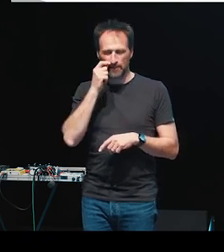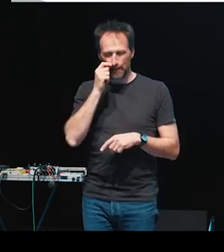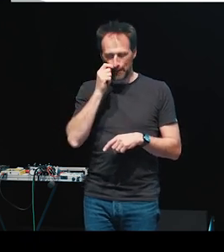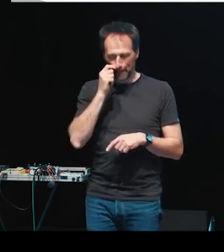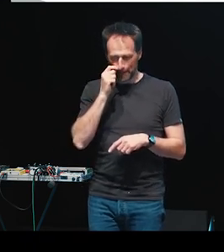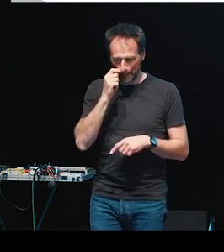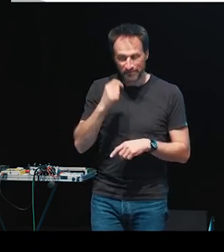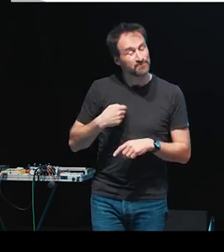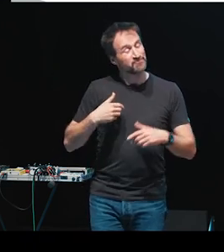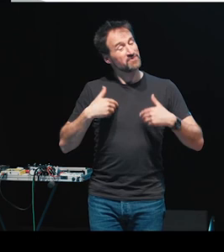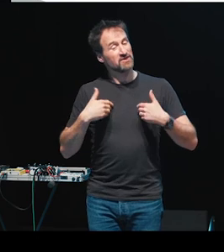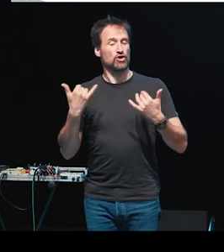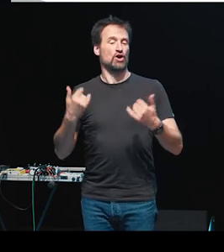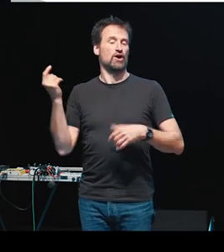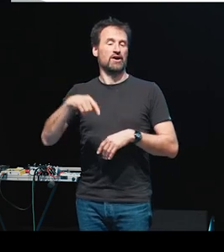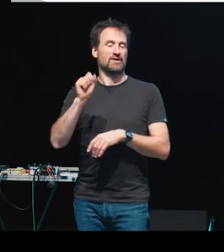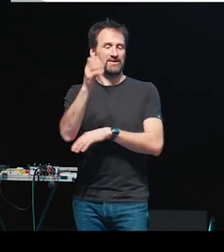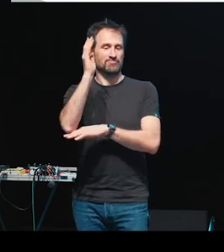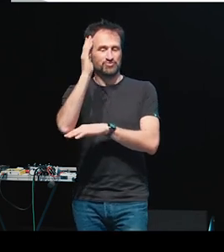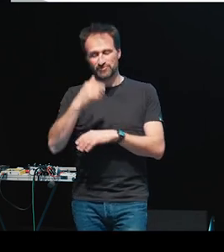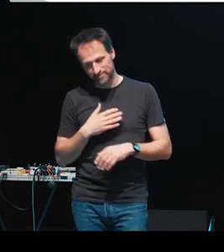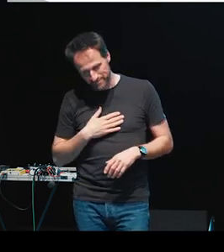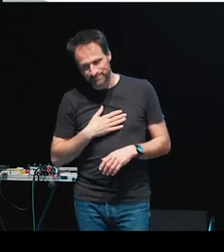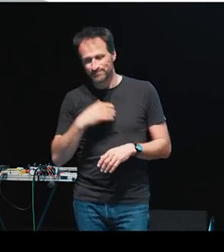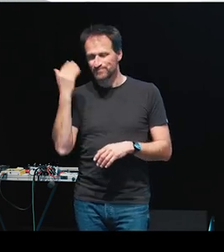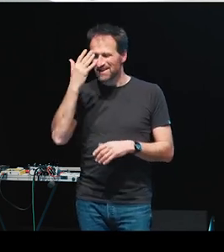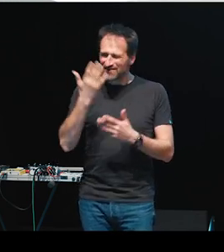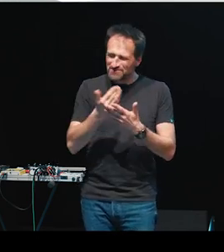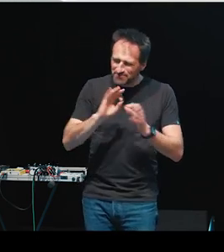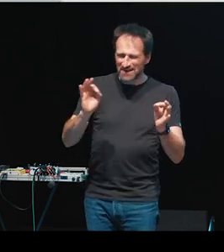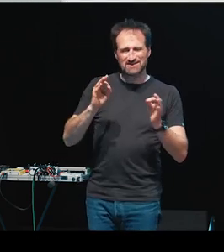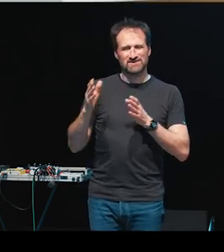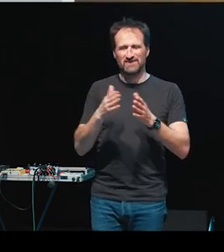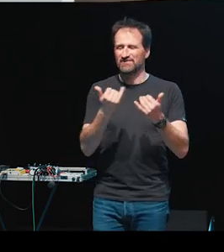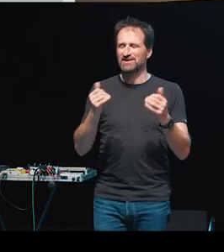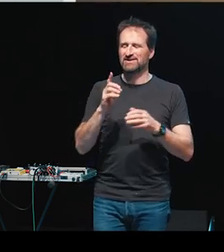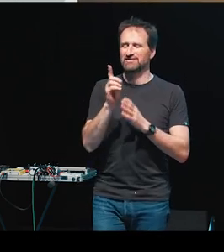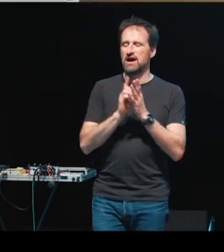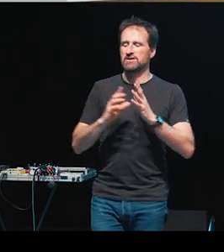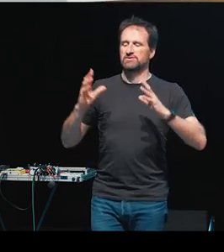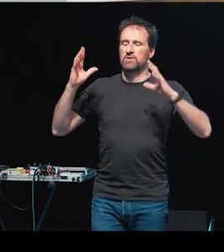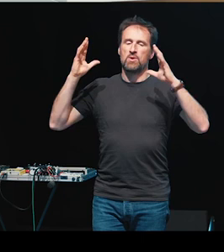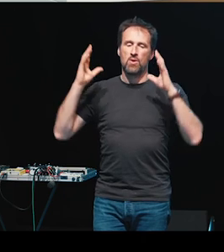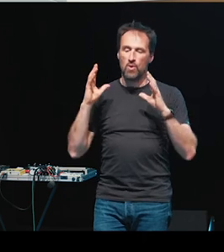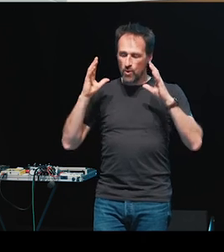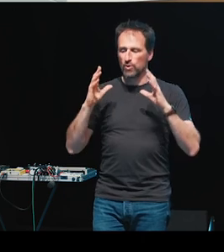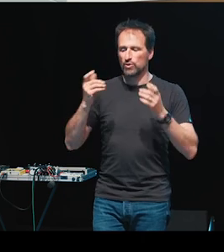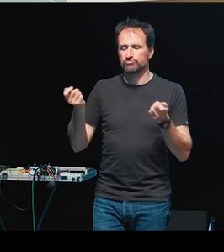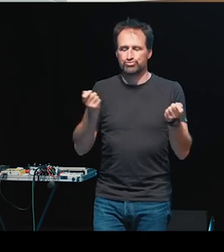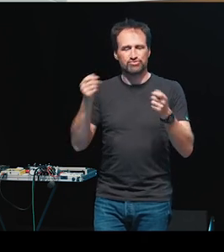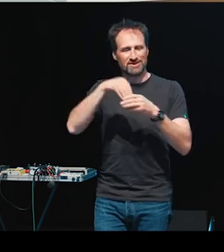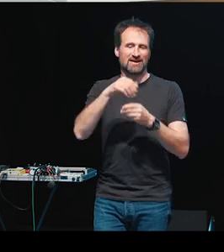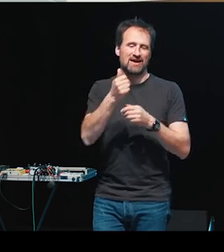All right, so this talk is about different ways of loading data in a web application and the trade-offs involved. Ideally, we want to minimize the